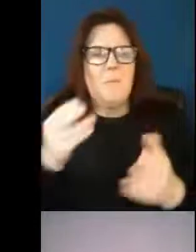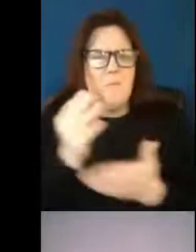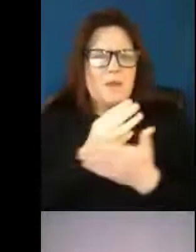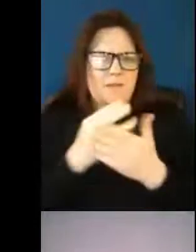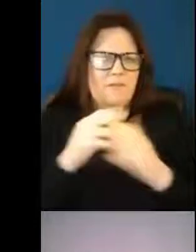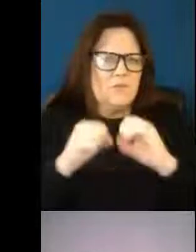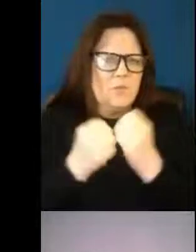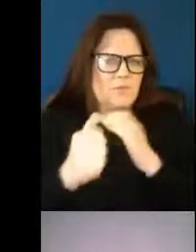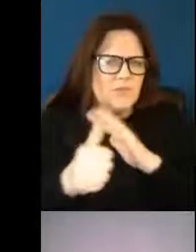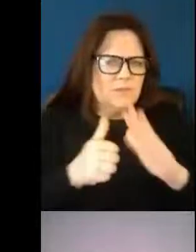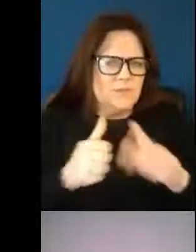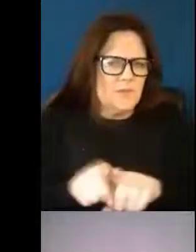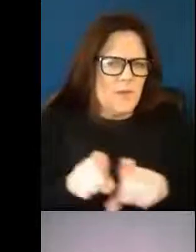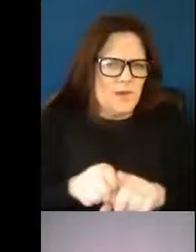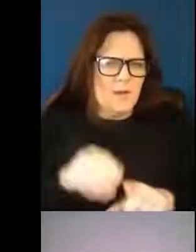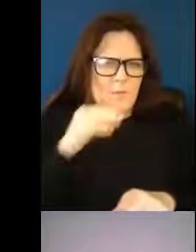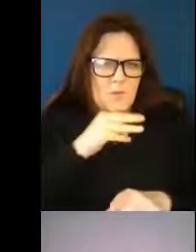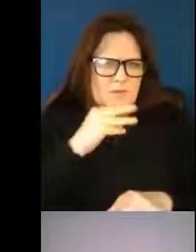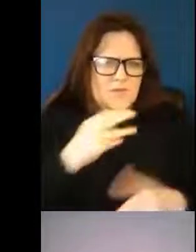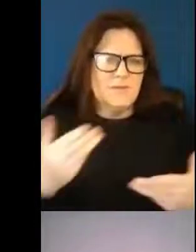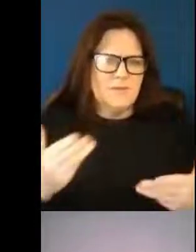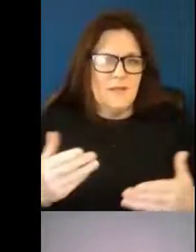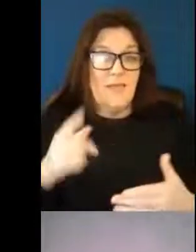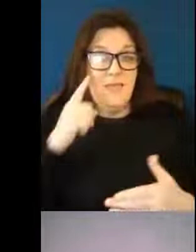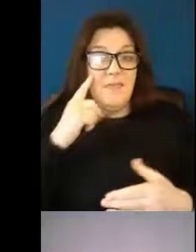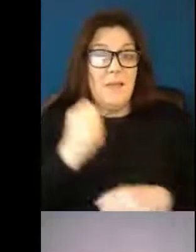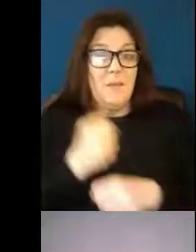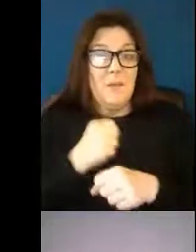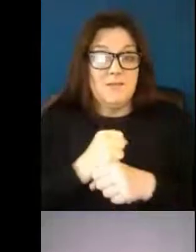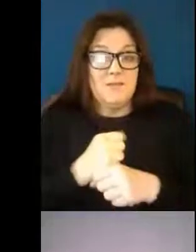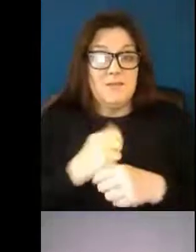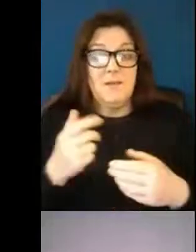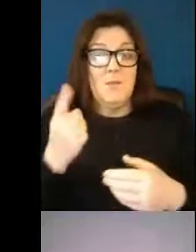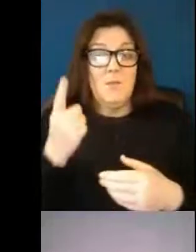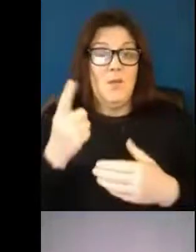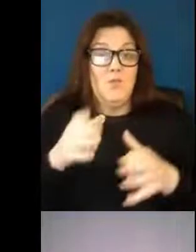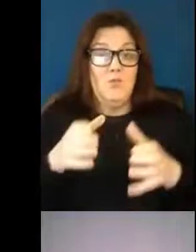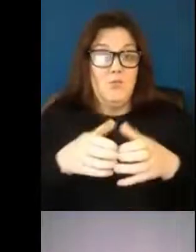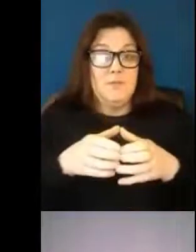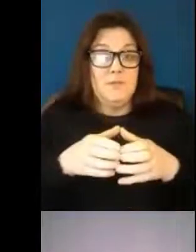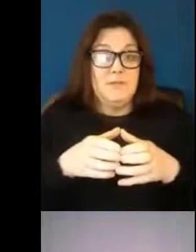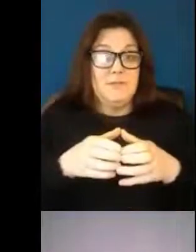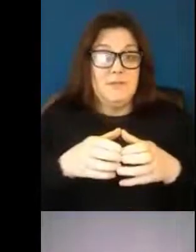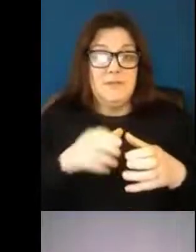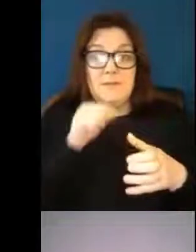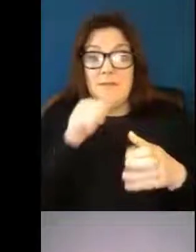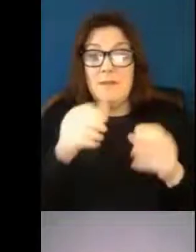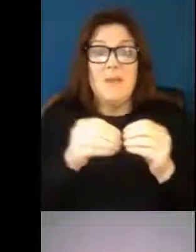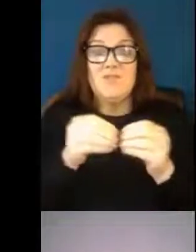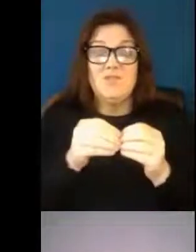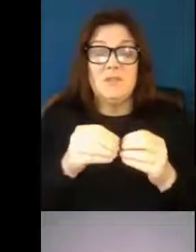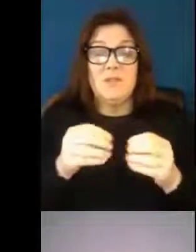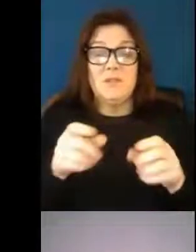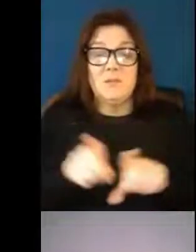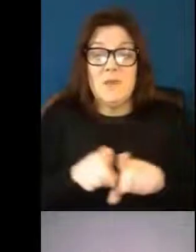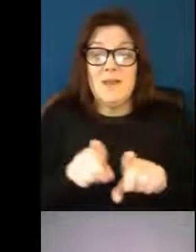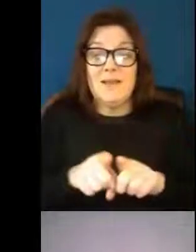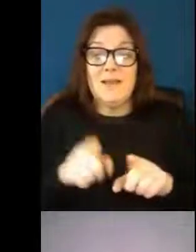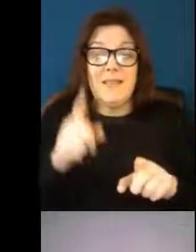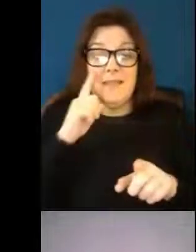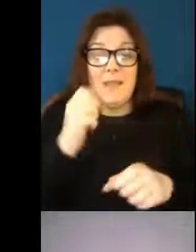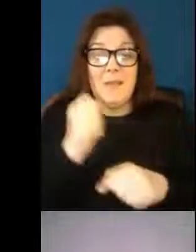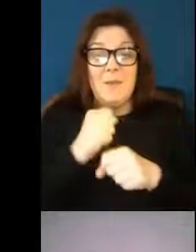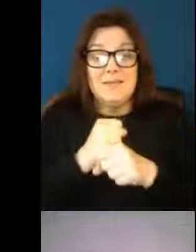for example, as well. So thinking about estates, that was one of the groups that I neglected to perhaps to mention in that rather